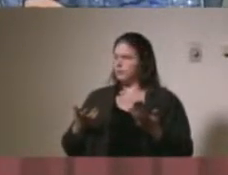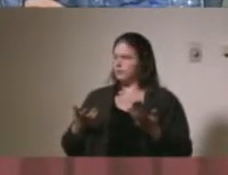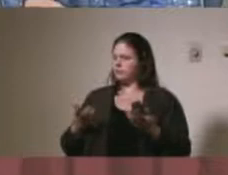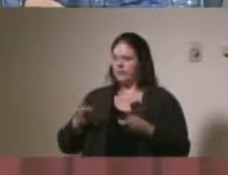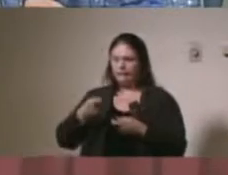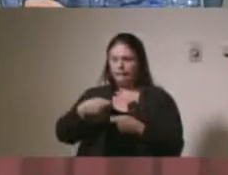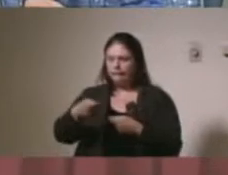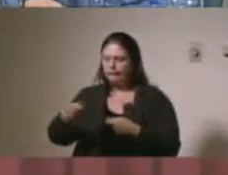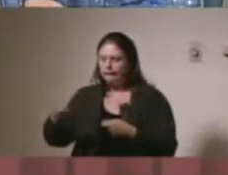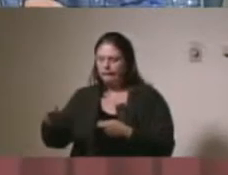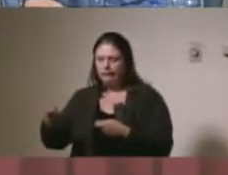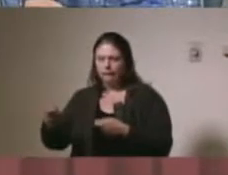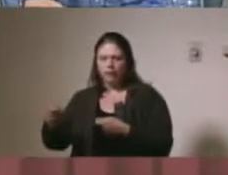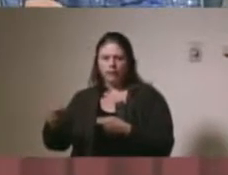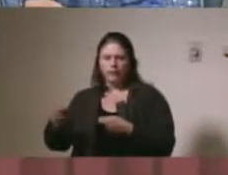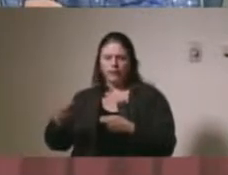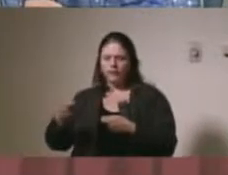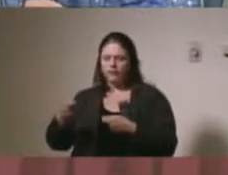dates being